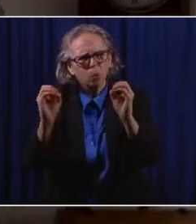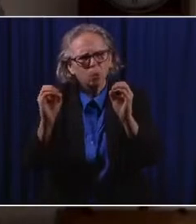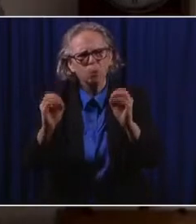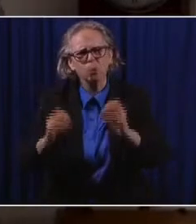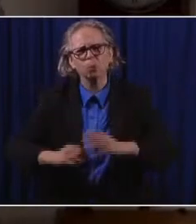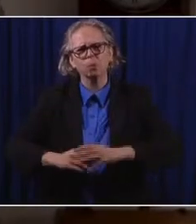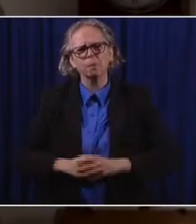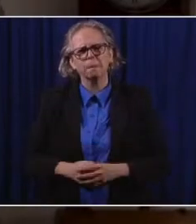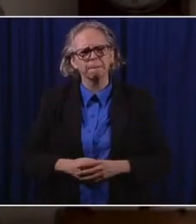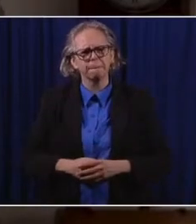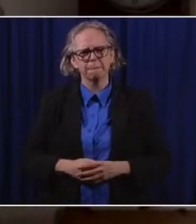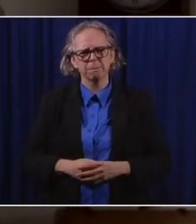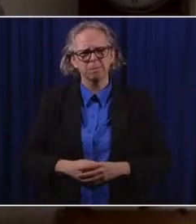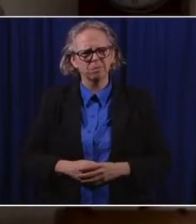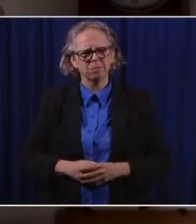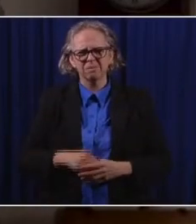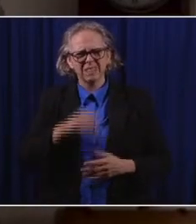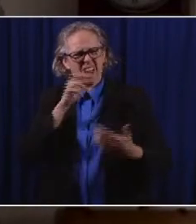people,